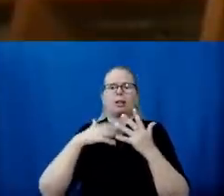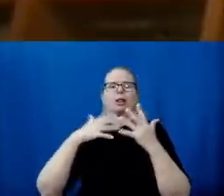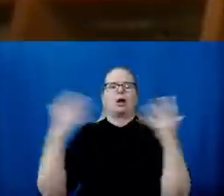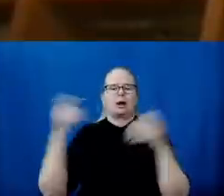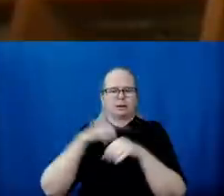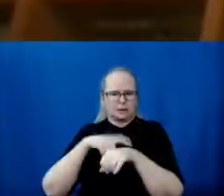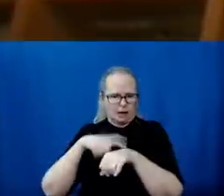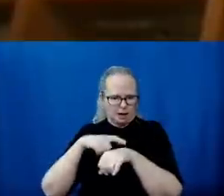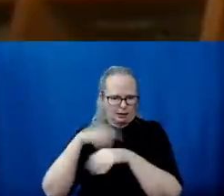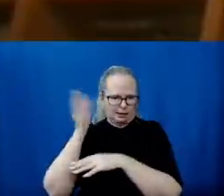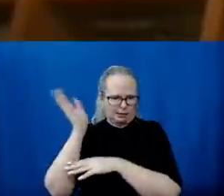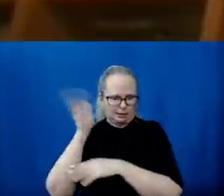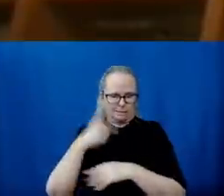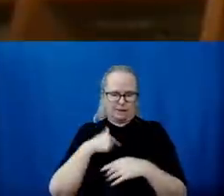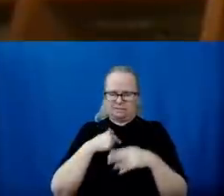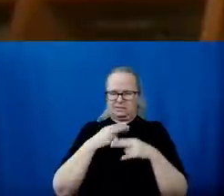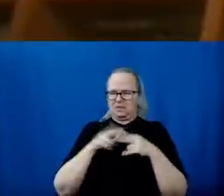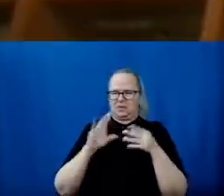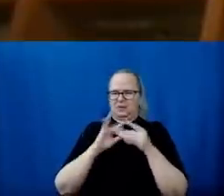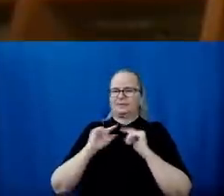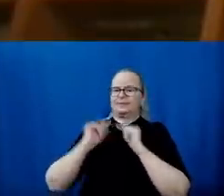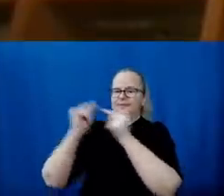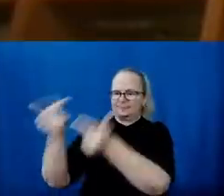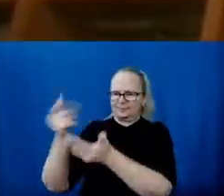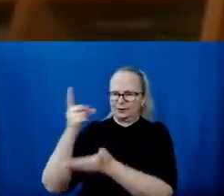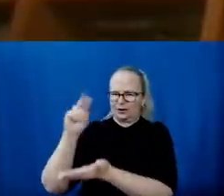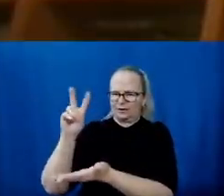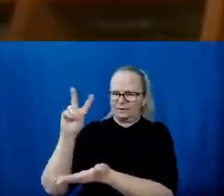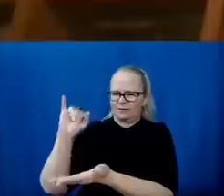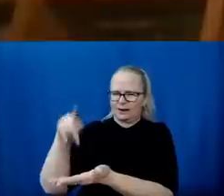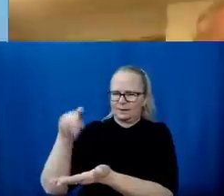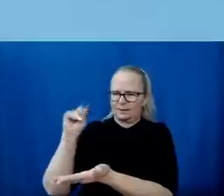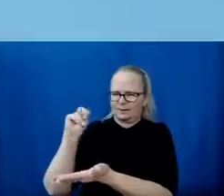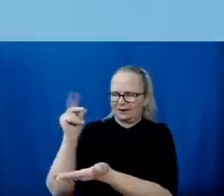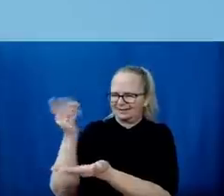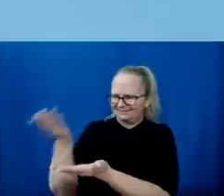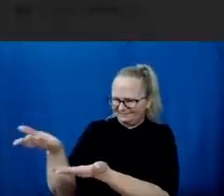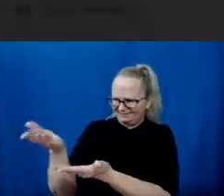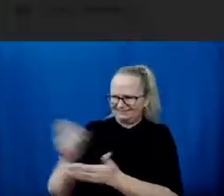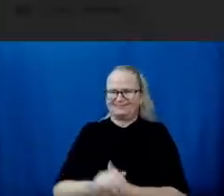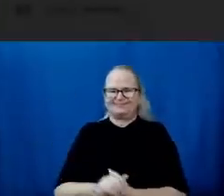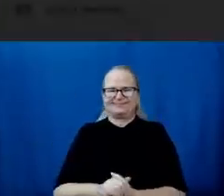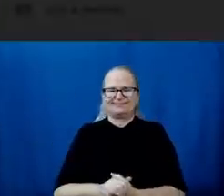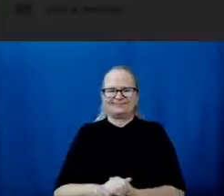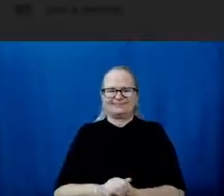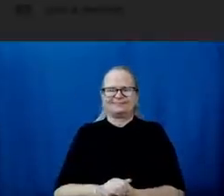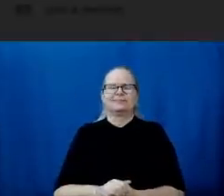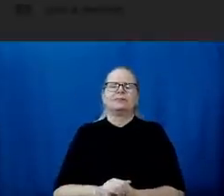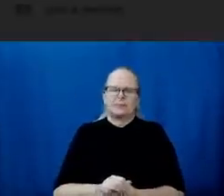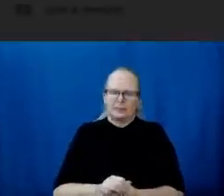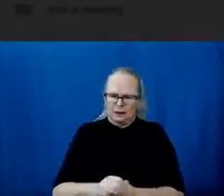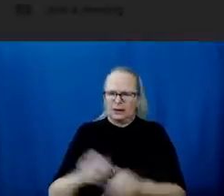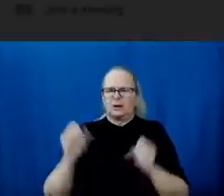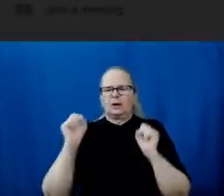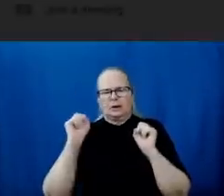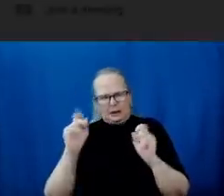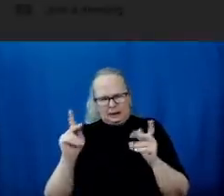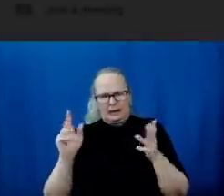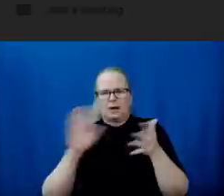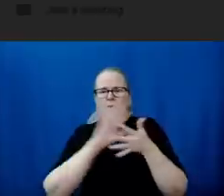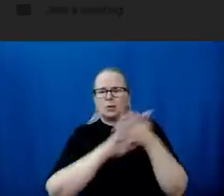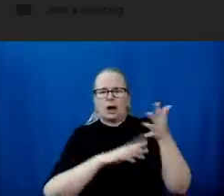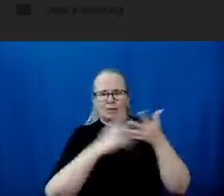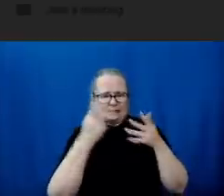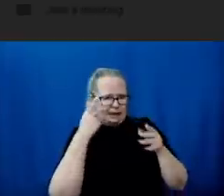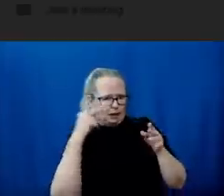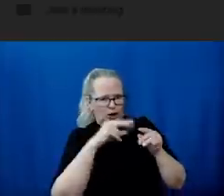room for the briefing today. So, I just got my slides there. Excellent. So